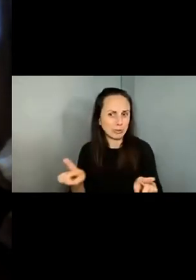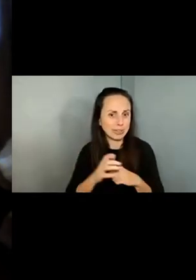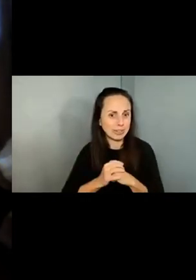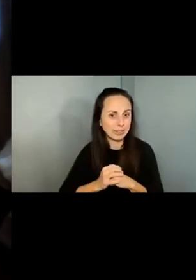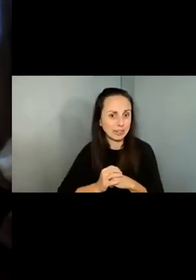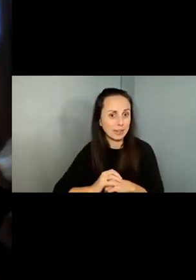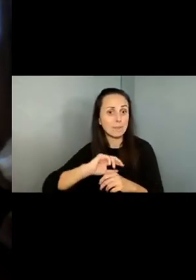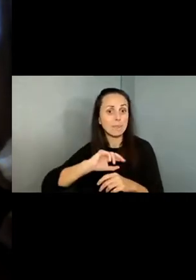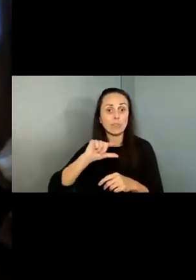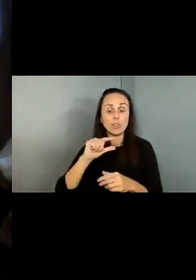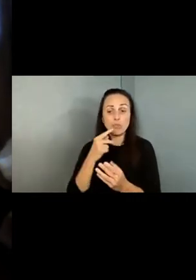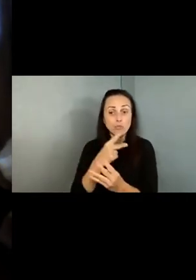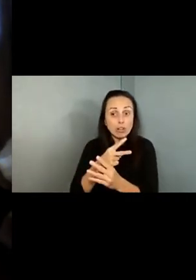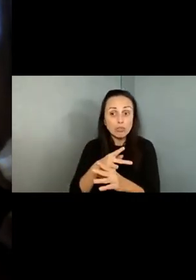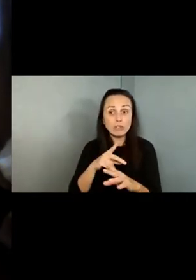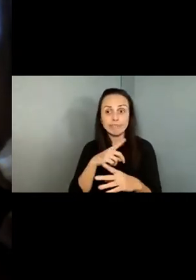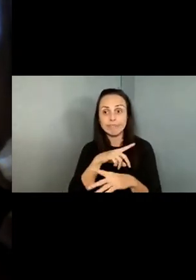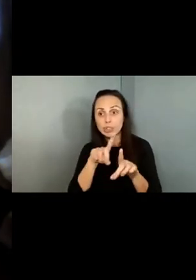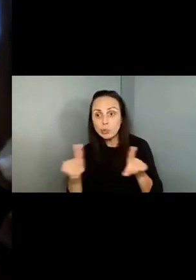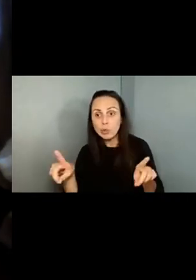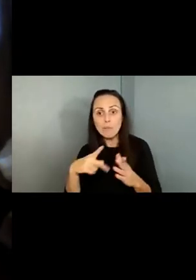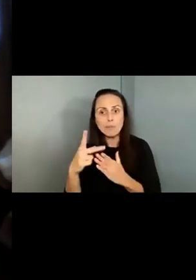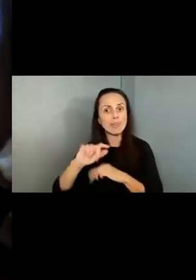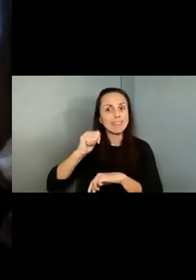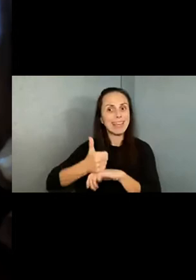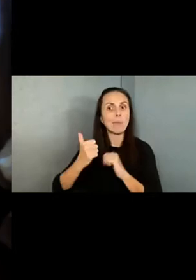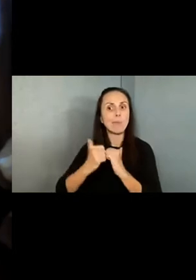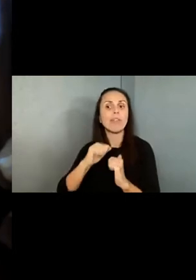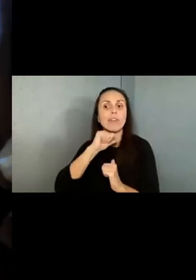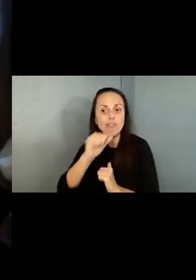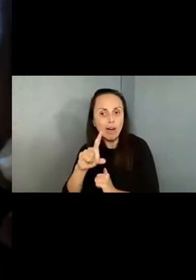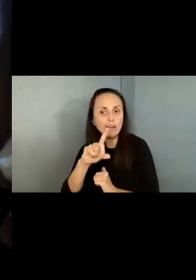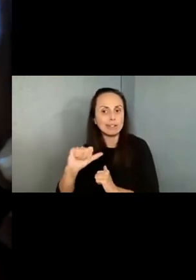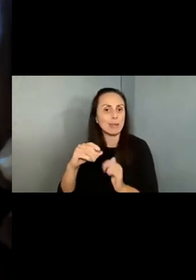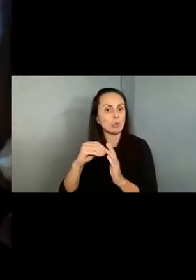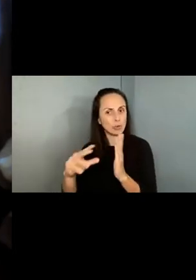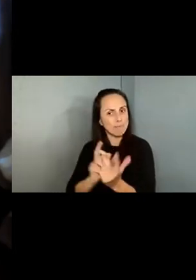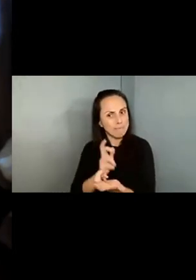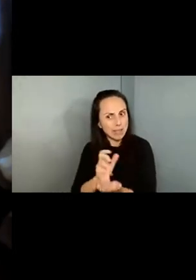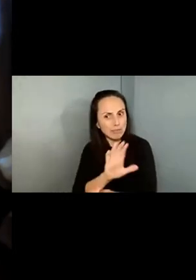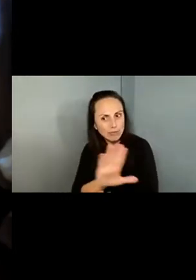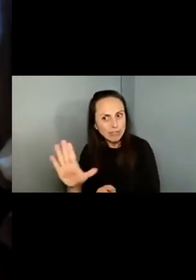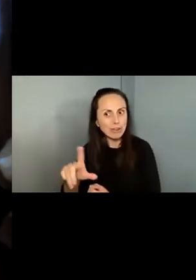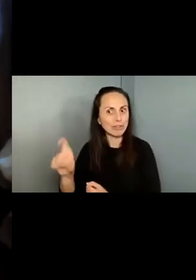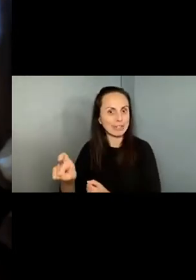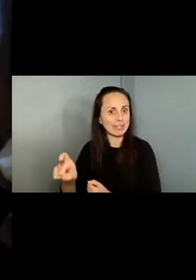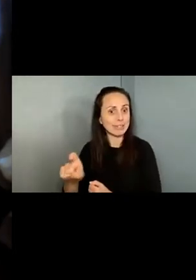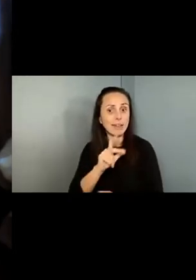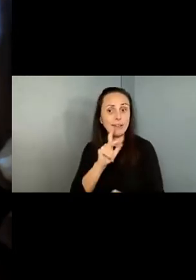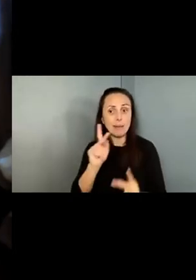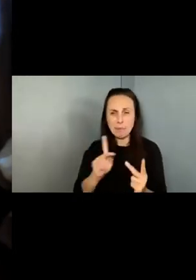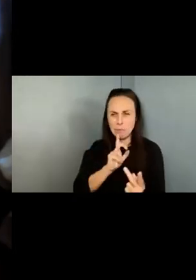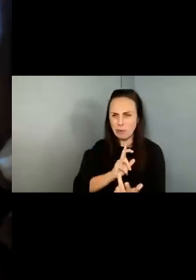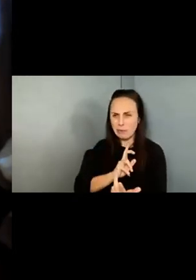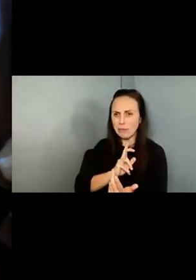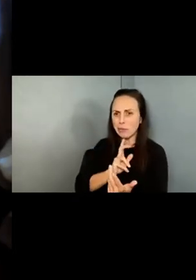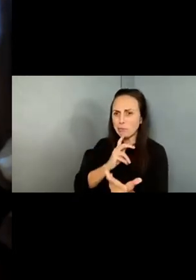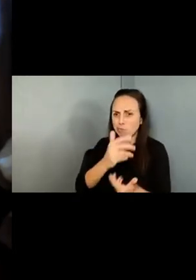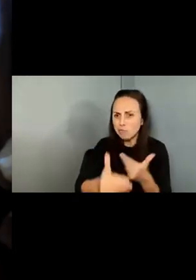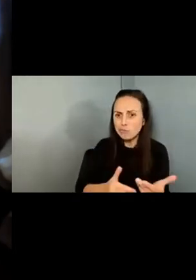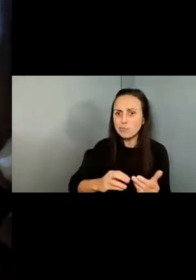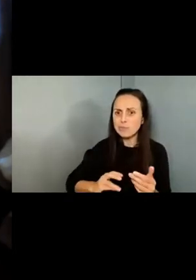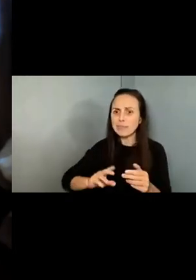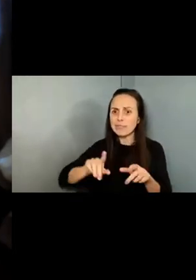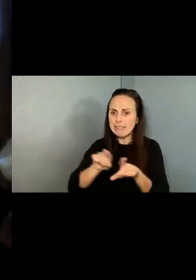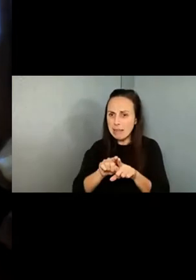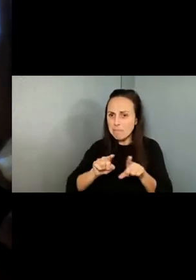degree programs are set up with non-disabled students in mind and are tailored to their needs. And those of us who don't progress in the